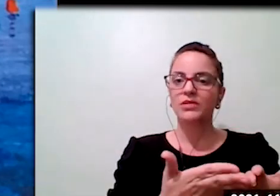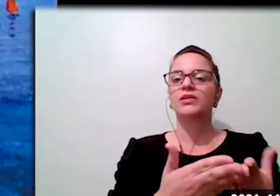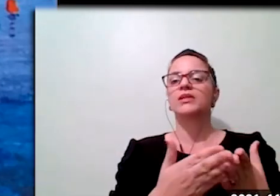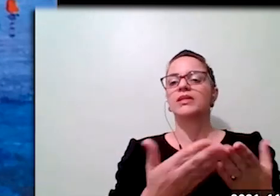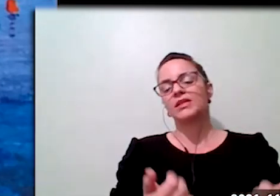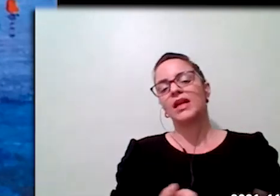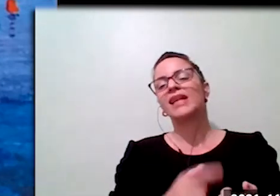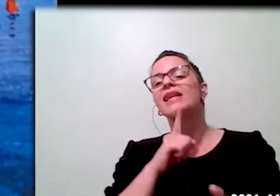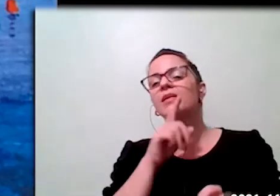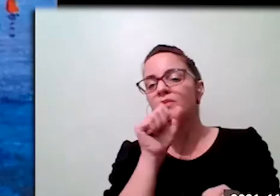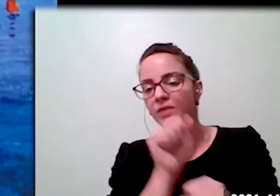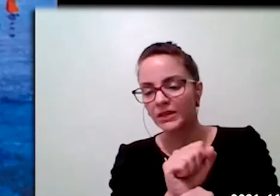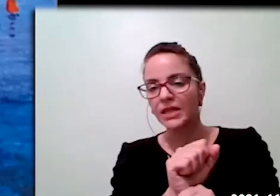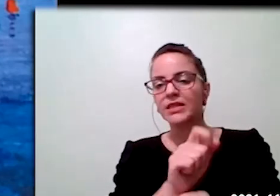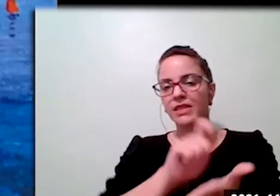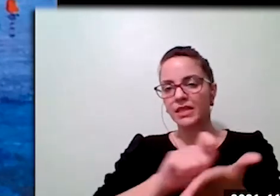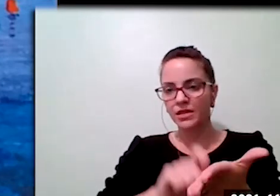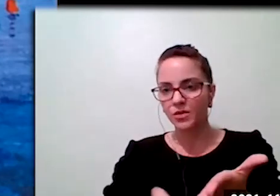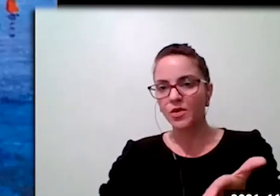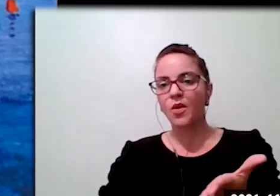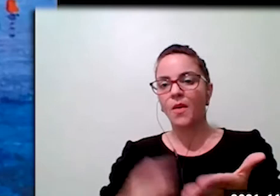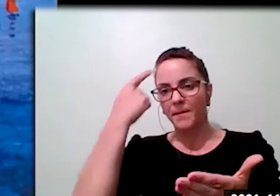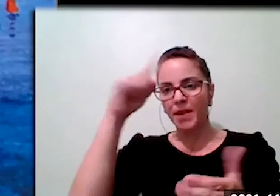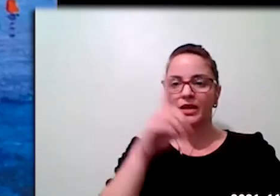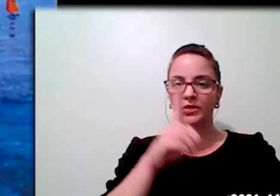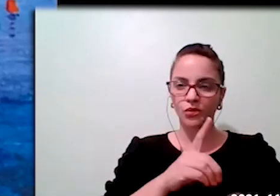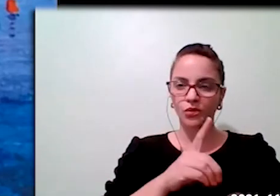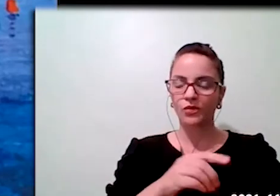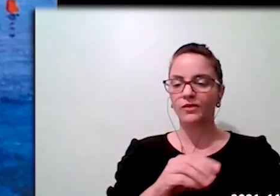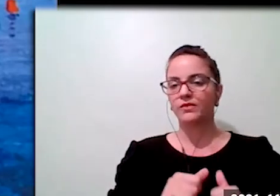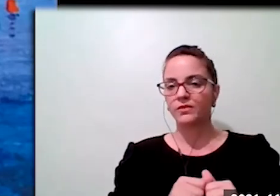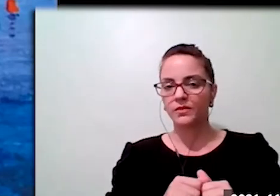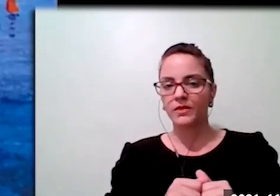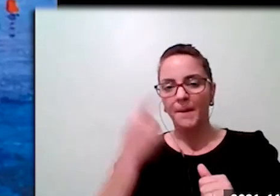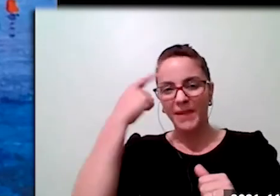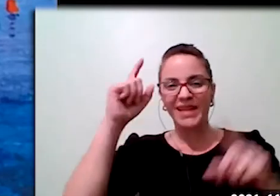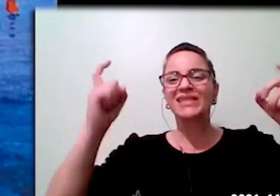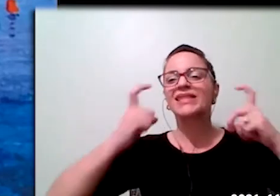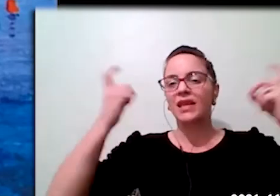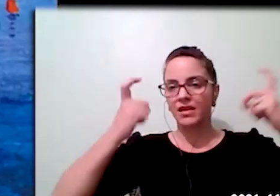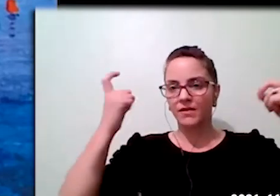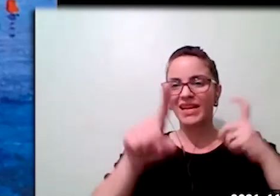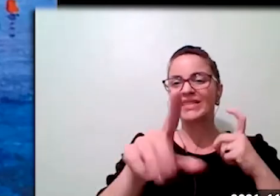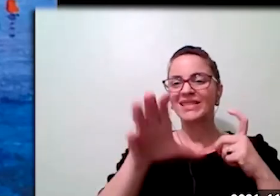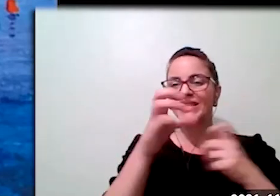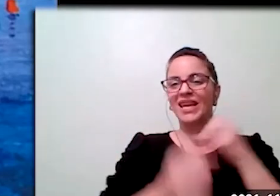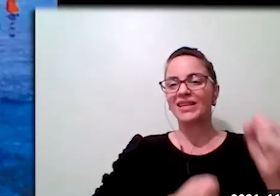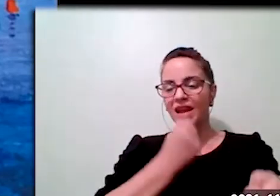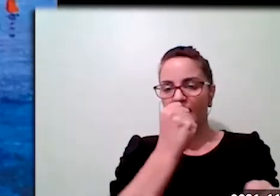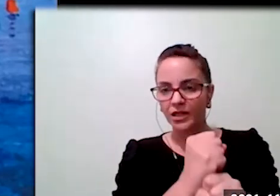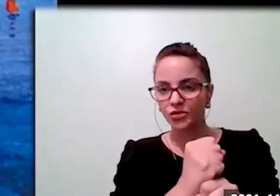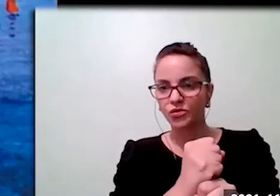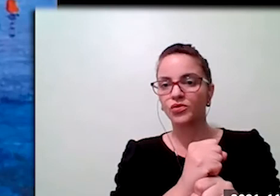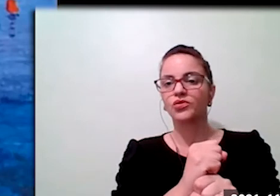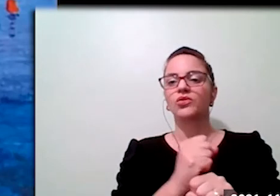Ricardo Alegría Gallardo in the midst of celebrating 100 years of his birth as a recognition for